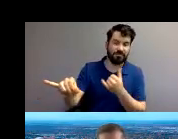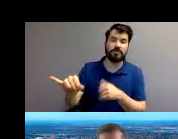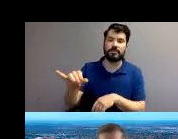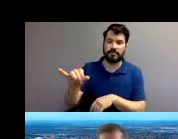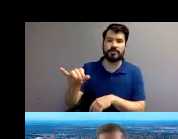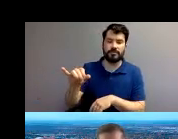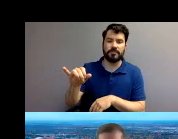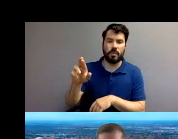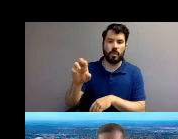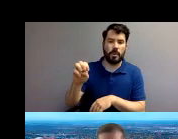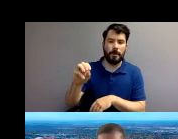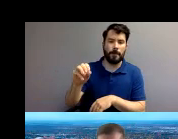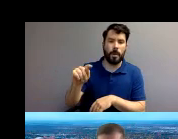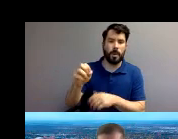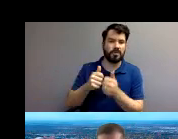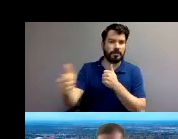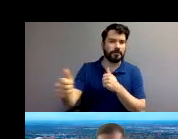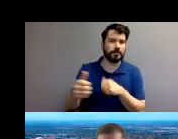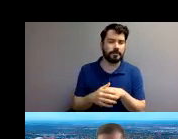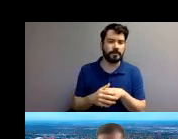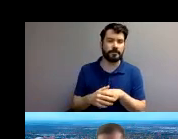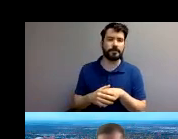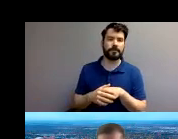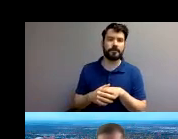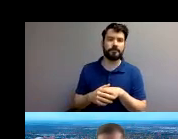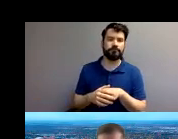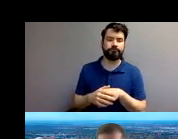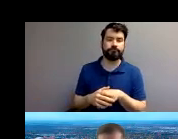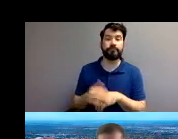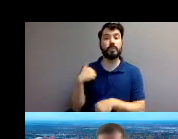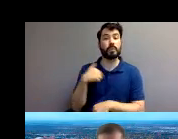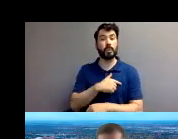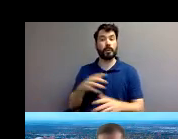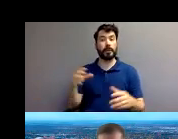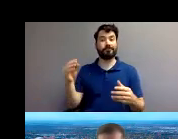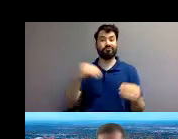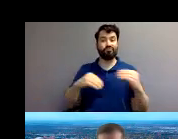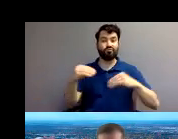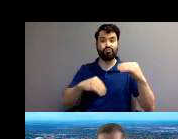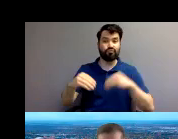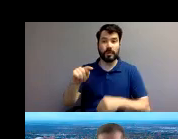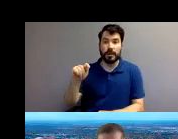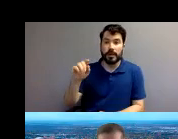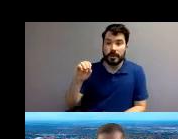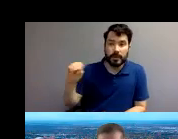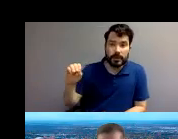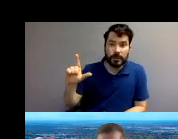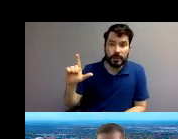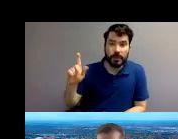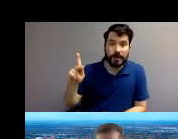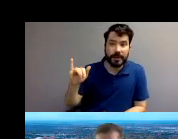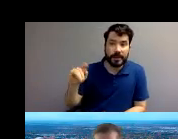We also have put together a toolkit that you can see a little later as we end